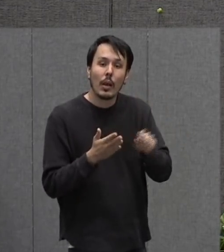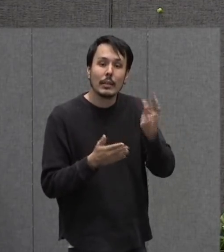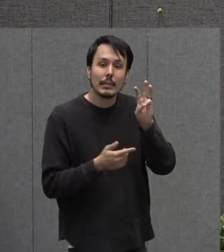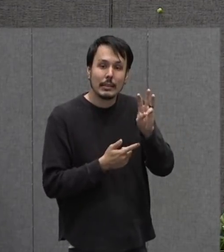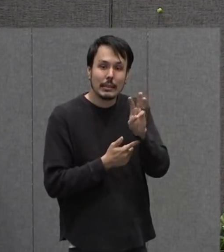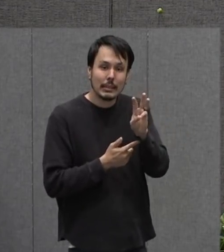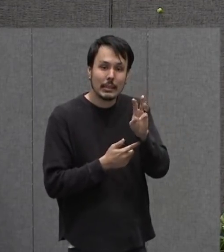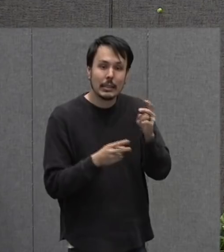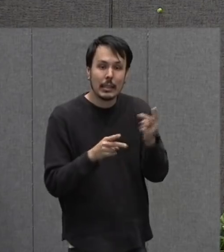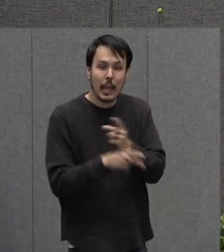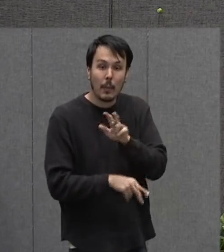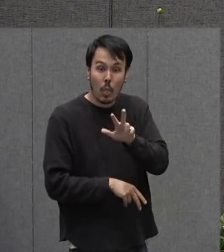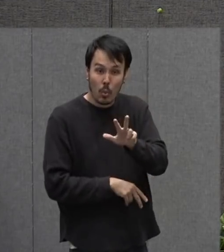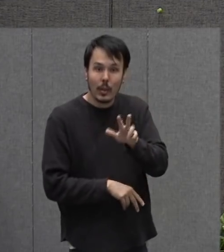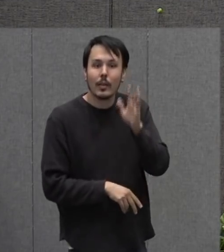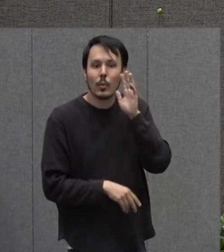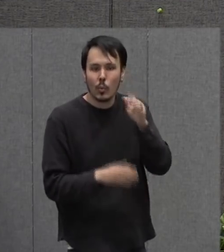3 equals 18.